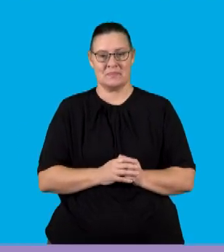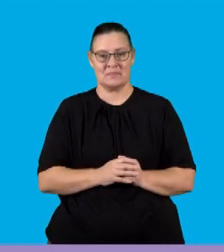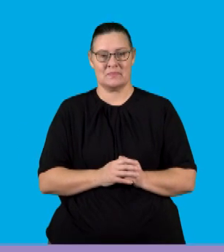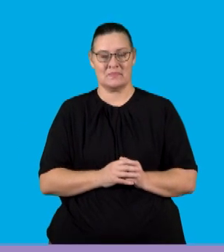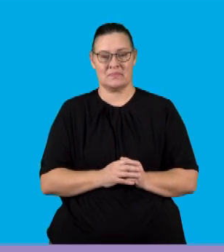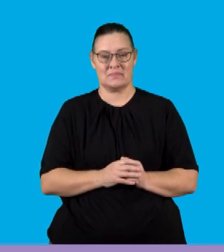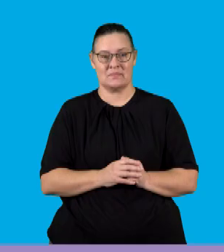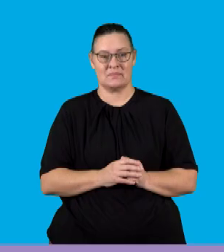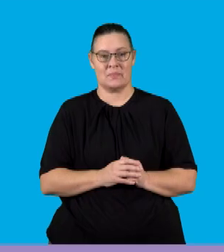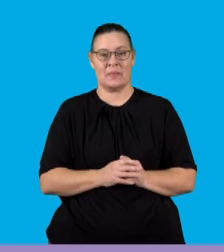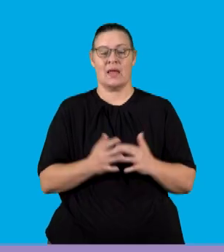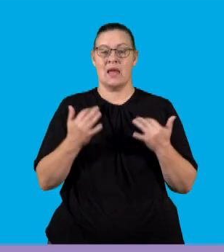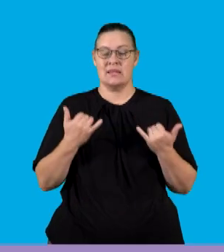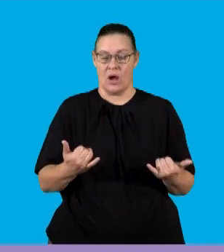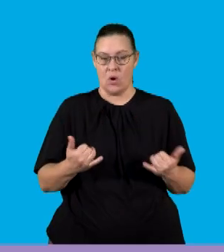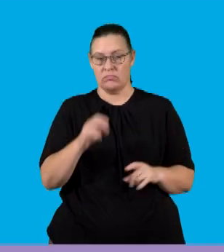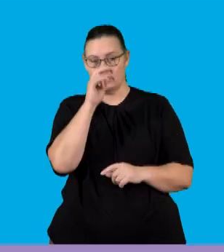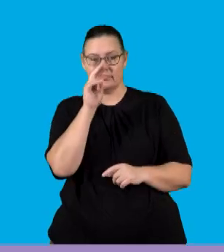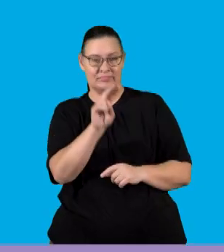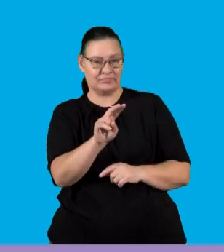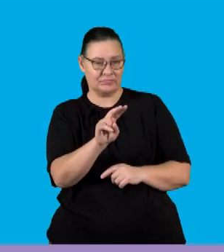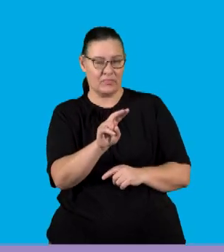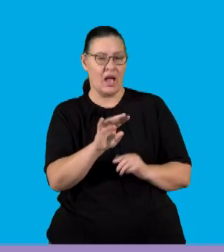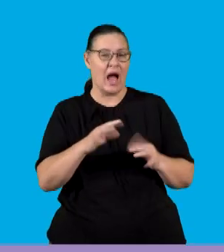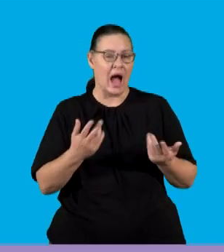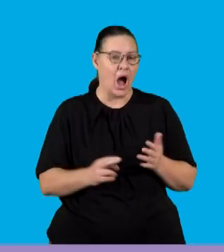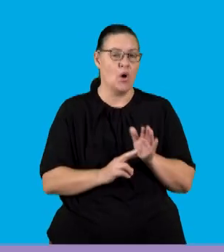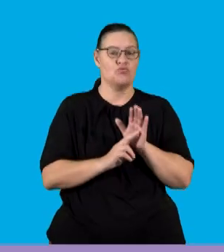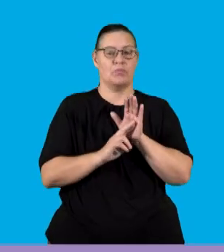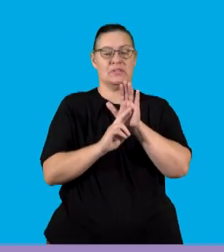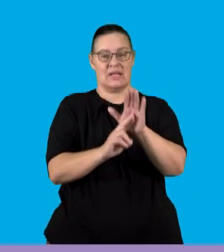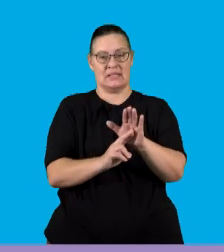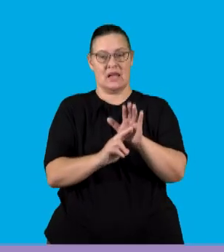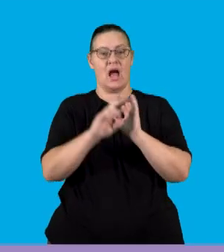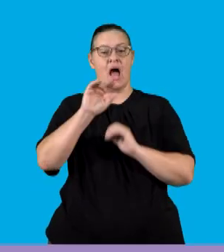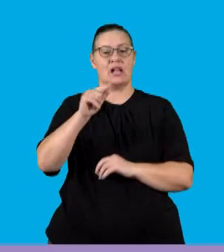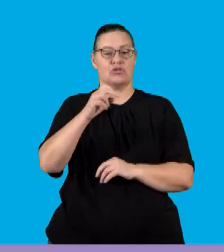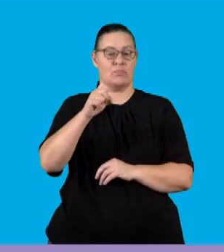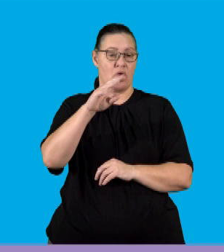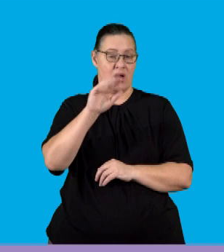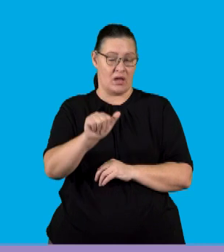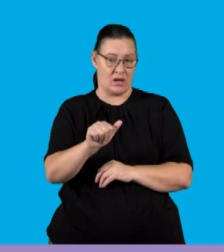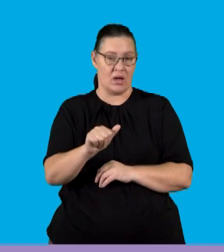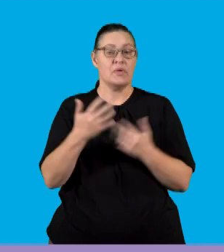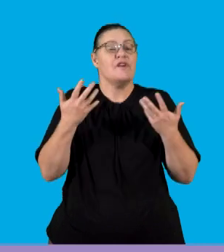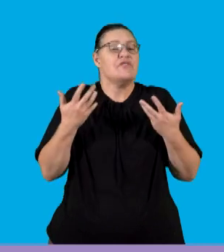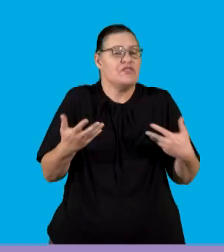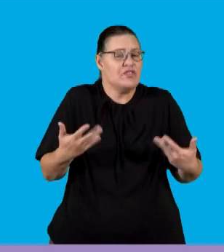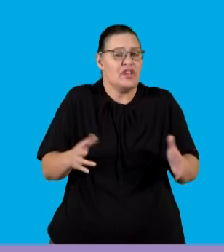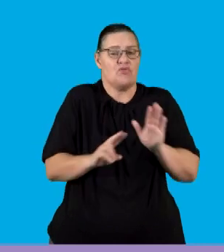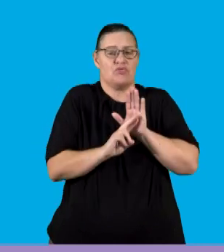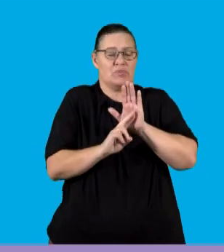table. Let us see how we would represent it algebraically. Now, it has already